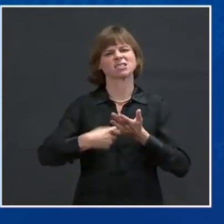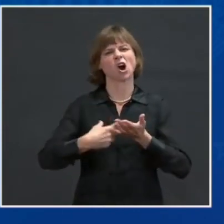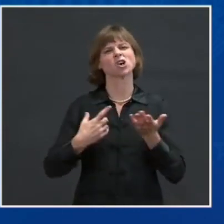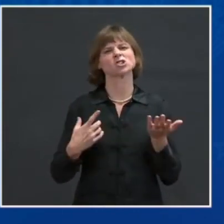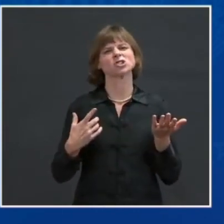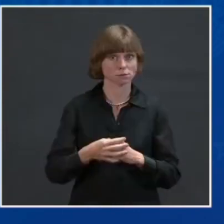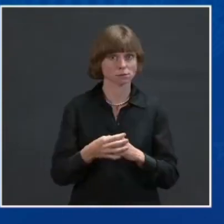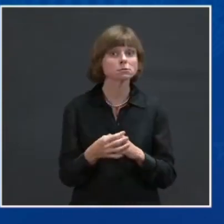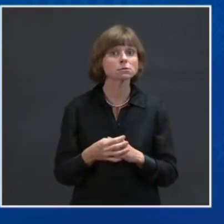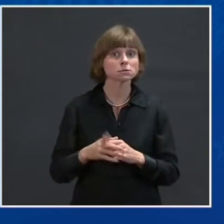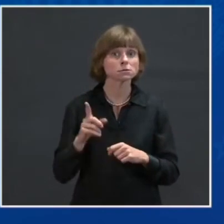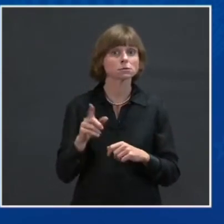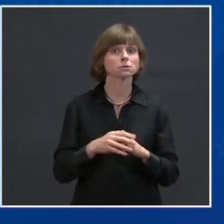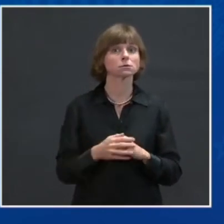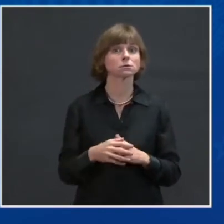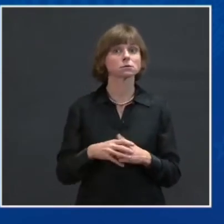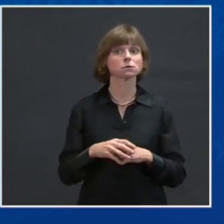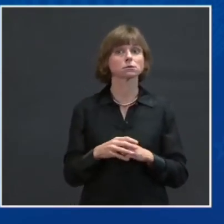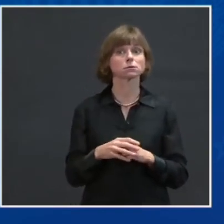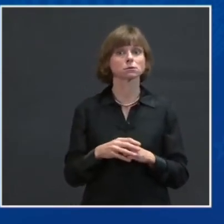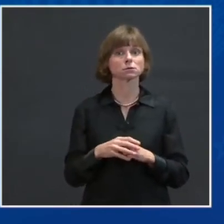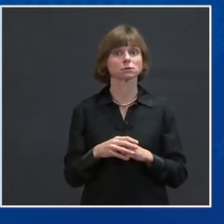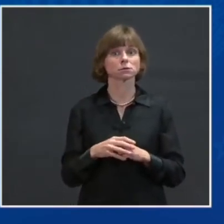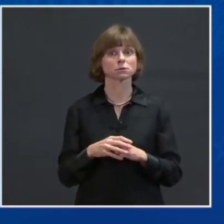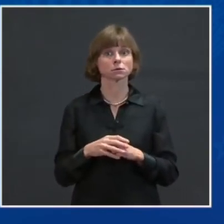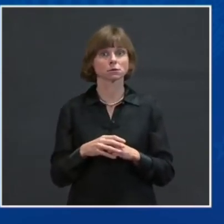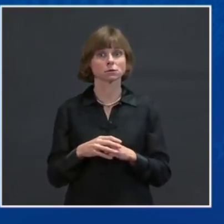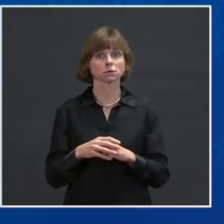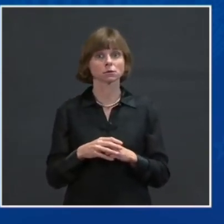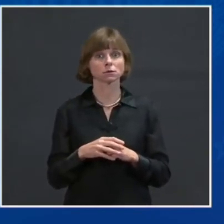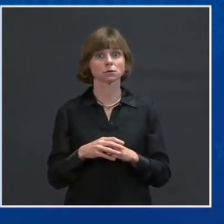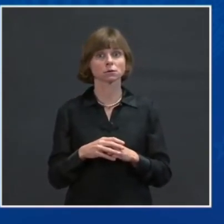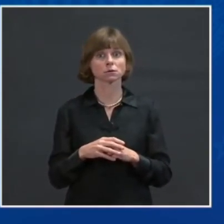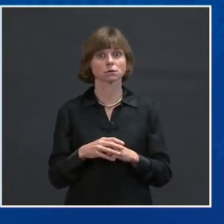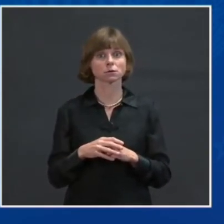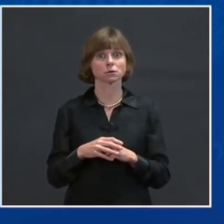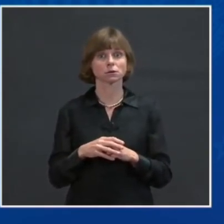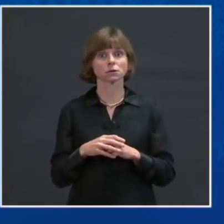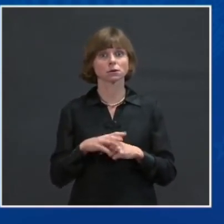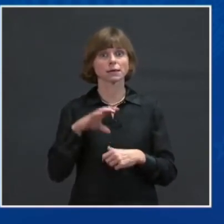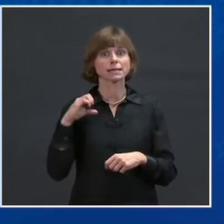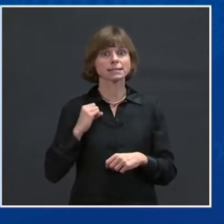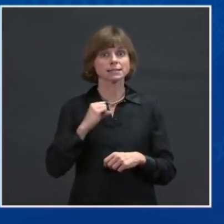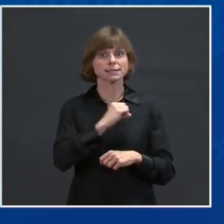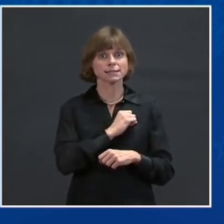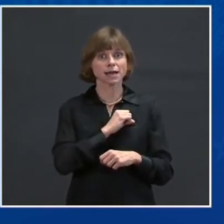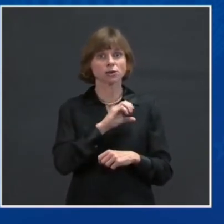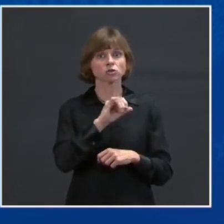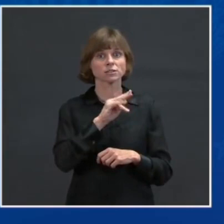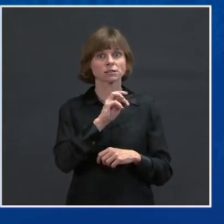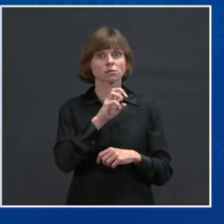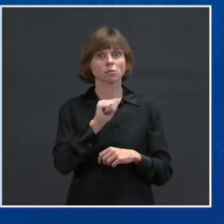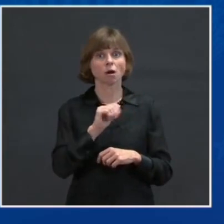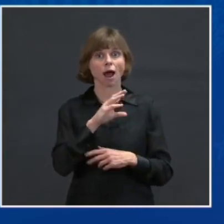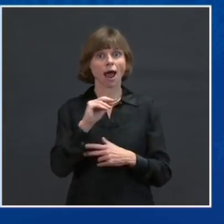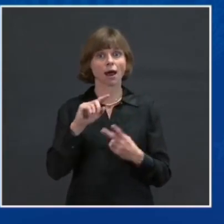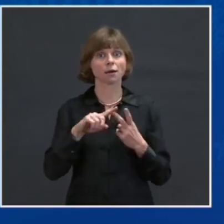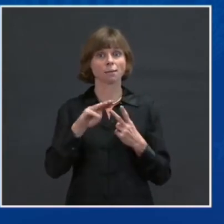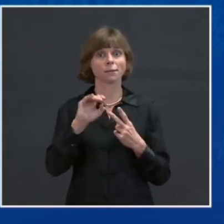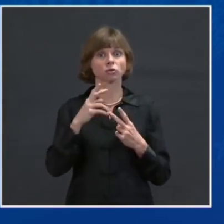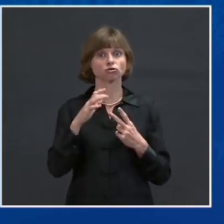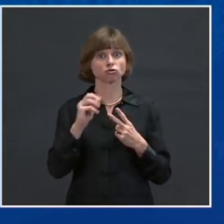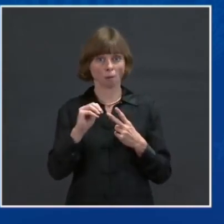little bit down the road. A couple of quick questions. Both Senators Joe Manchin and Kyrsten Sinema have both expressed some opposition